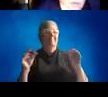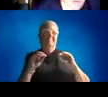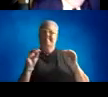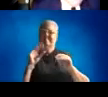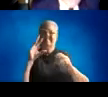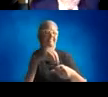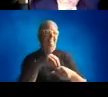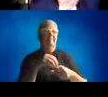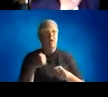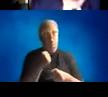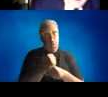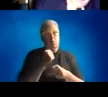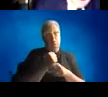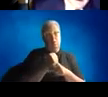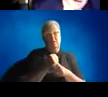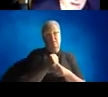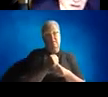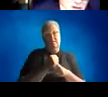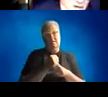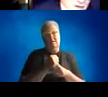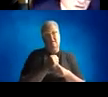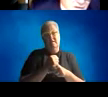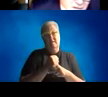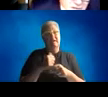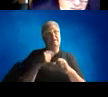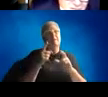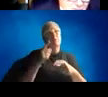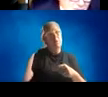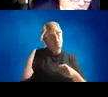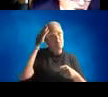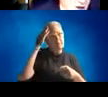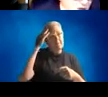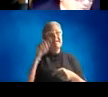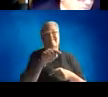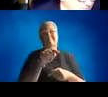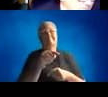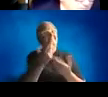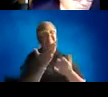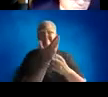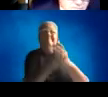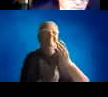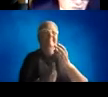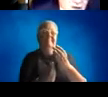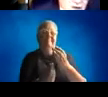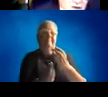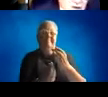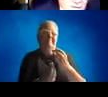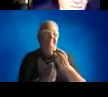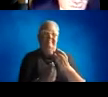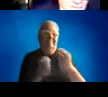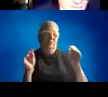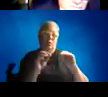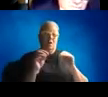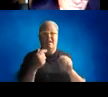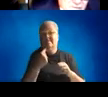if based on my previous knowledge, I would know, but then this doesn't capture it. So I'm just like identifying that our method is